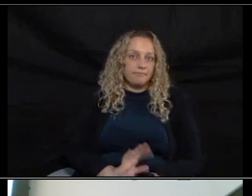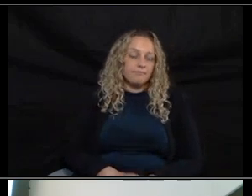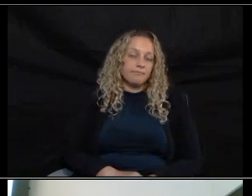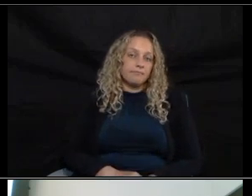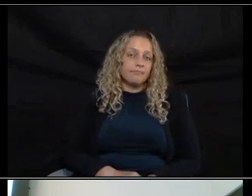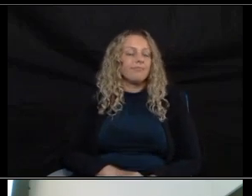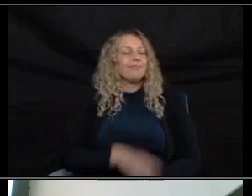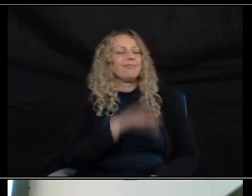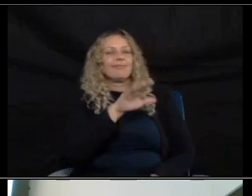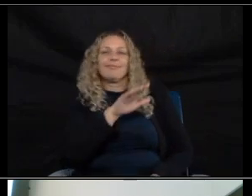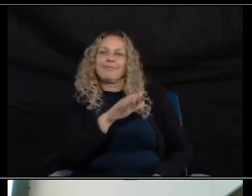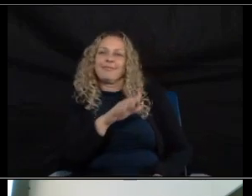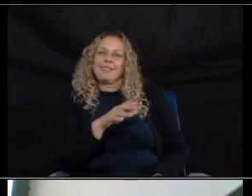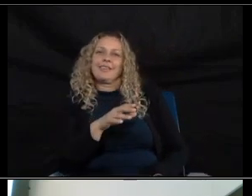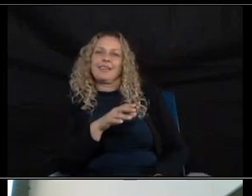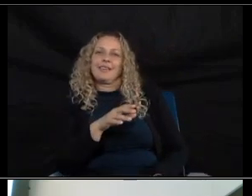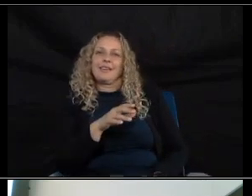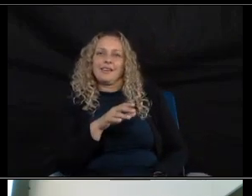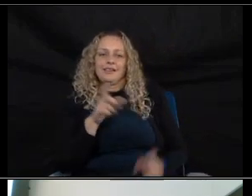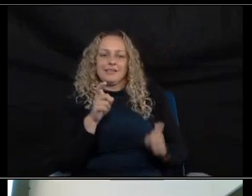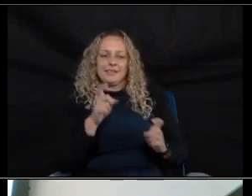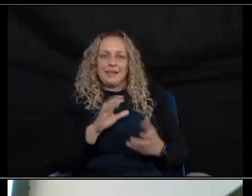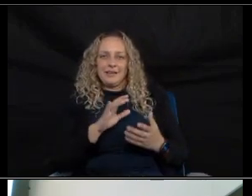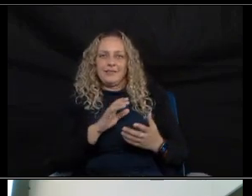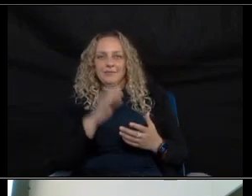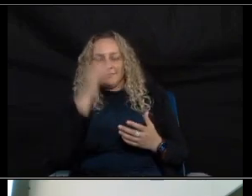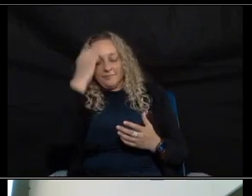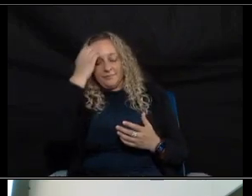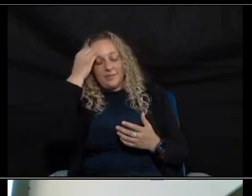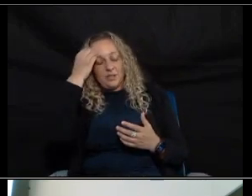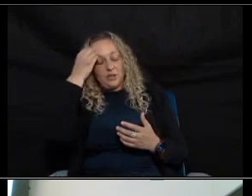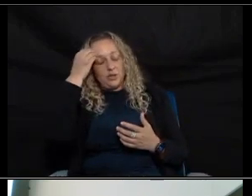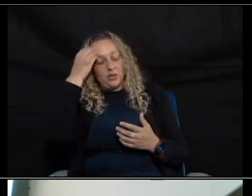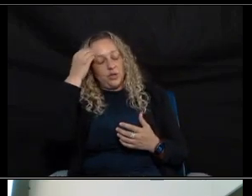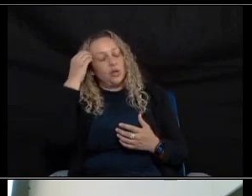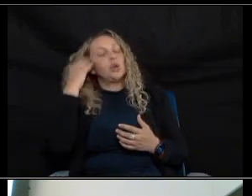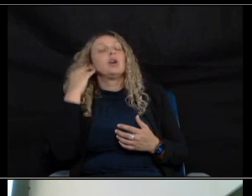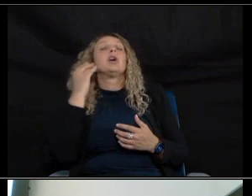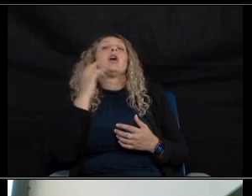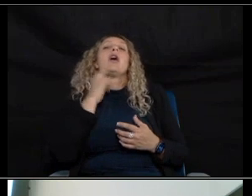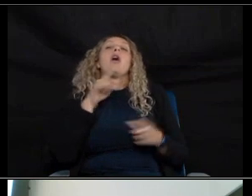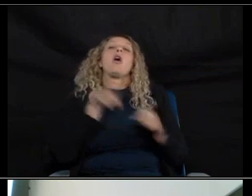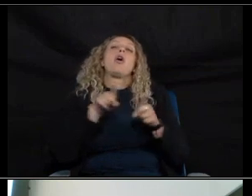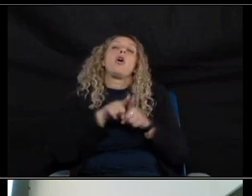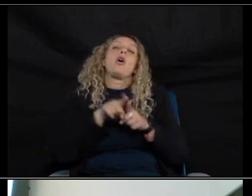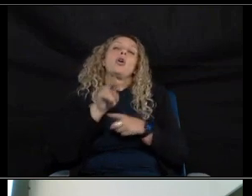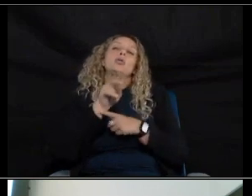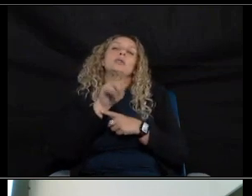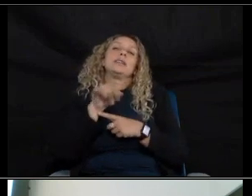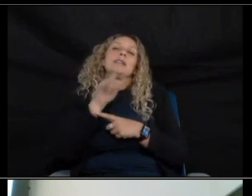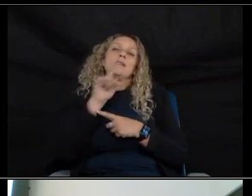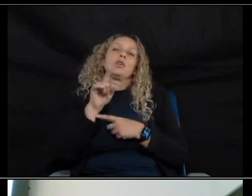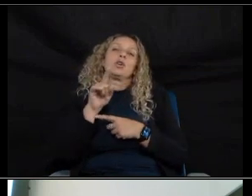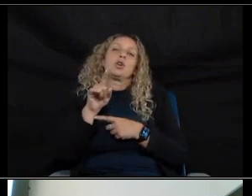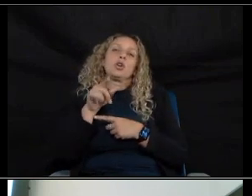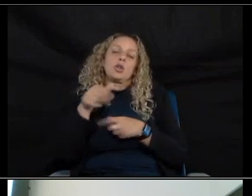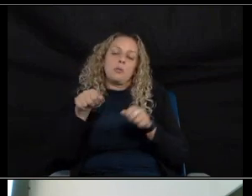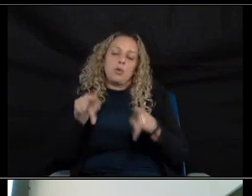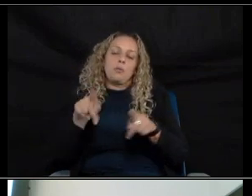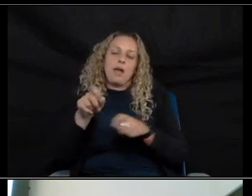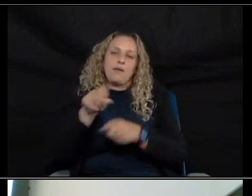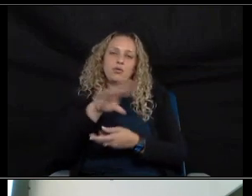Mayor, also, in addition to the 55, our utility is required with our consumptive use permit to spend a